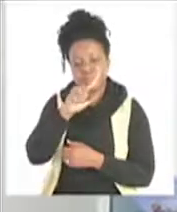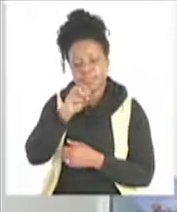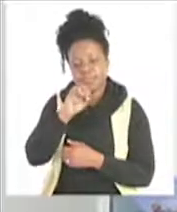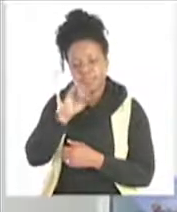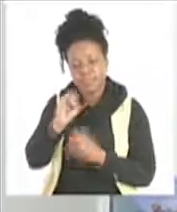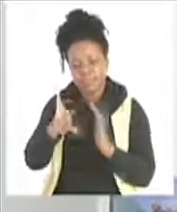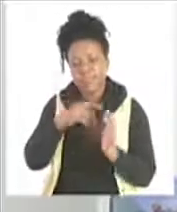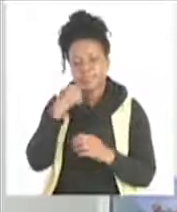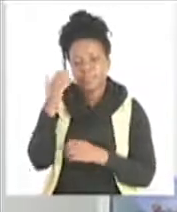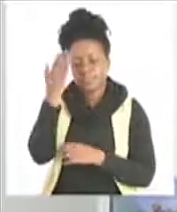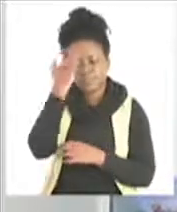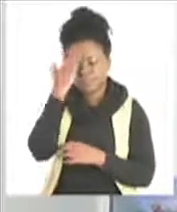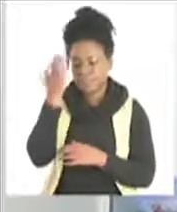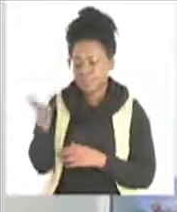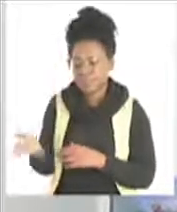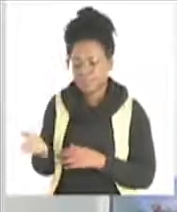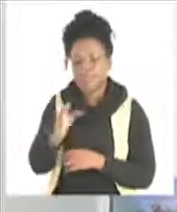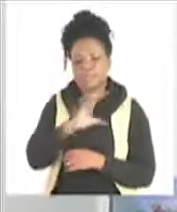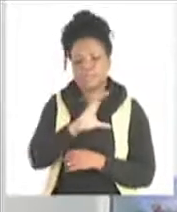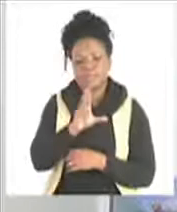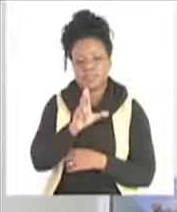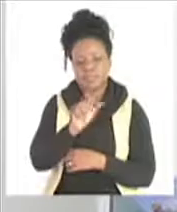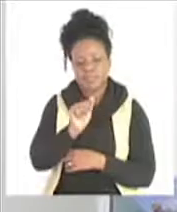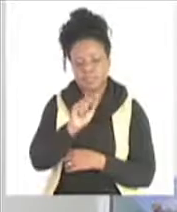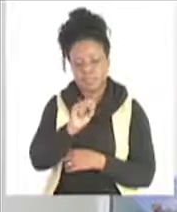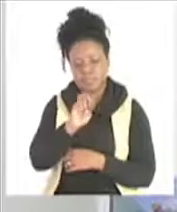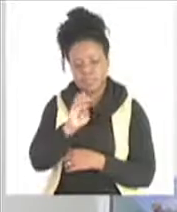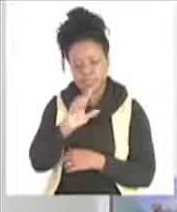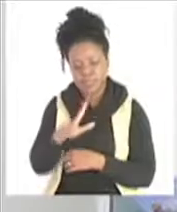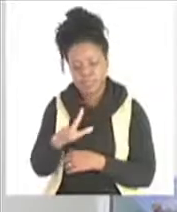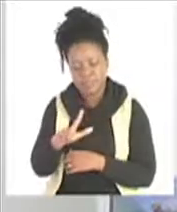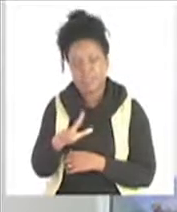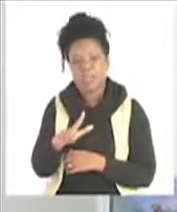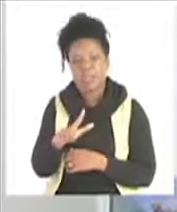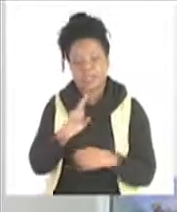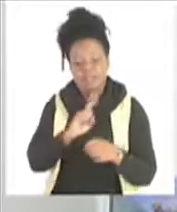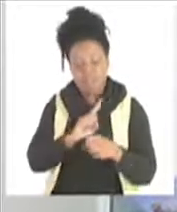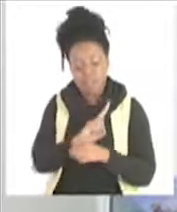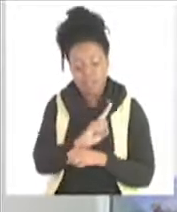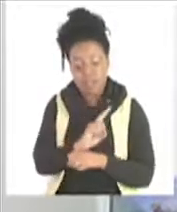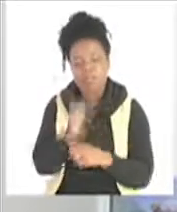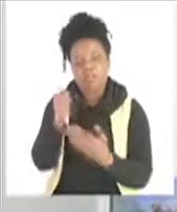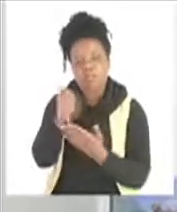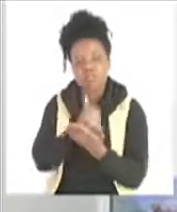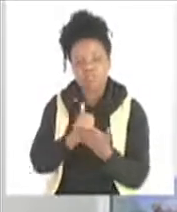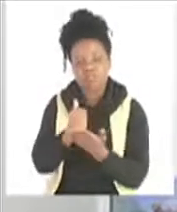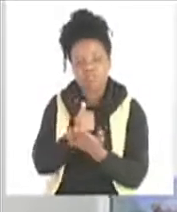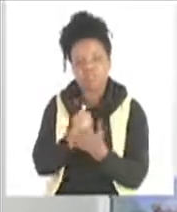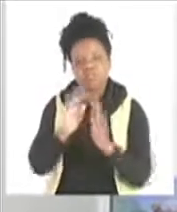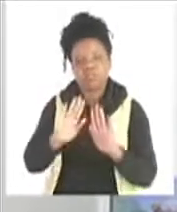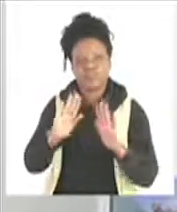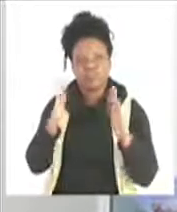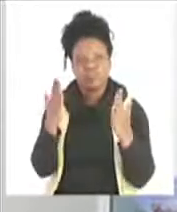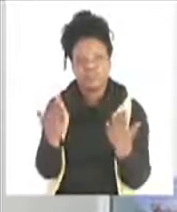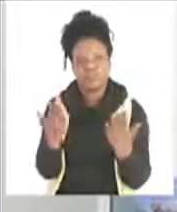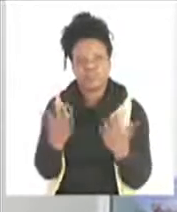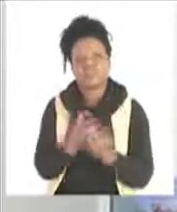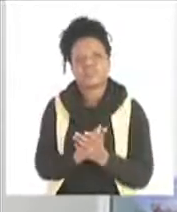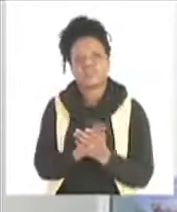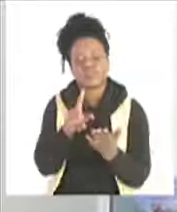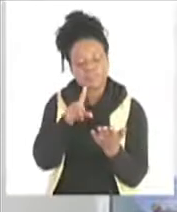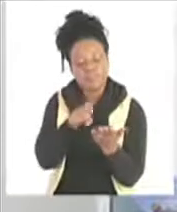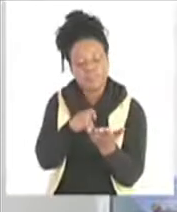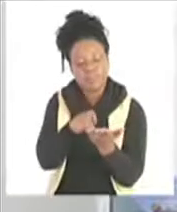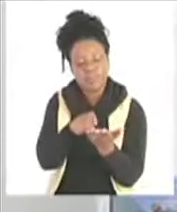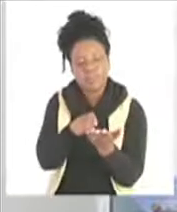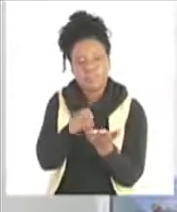Chanel. Good morning, Chanel. But before we can start today's lesson, let's first sanitize. Chanel, let's take out our